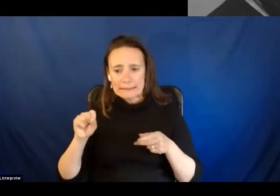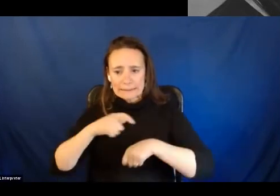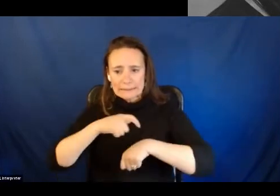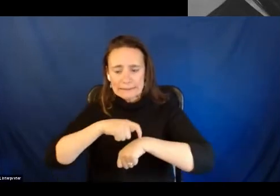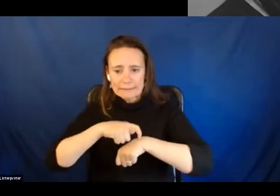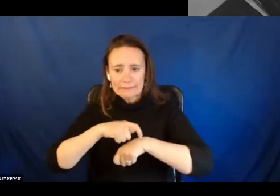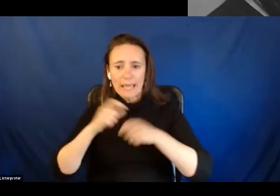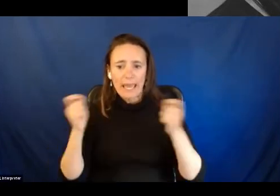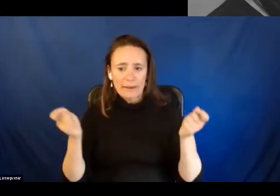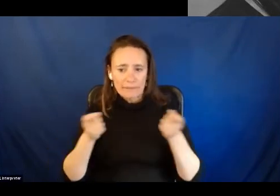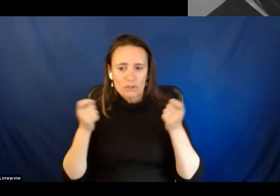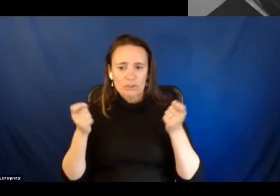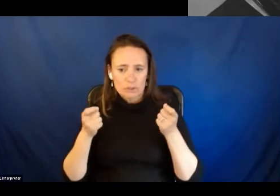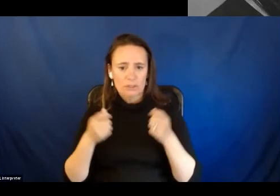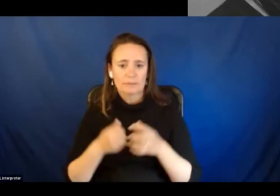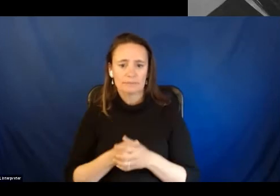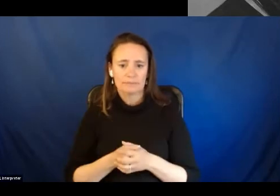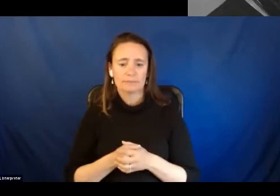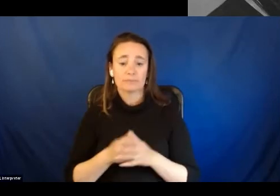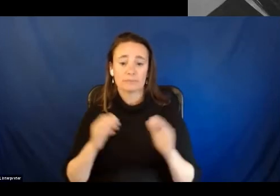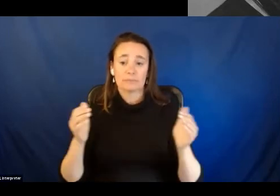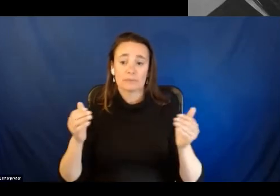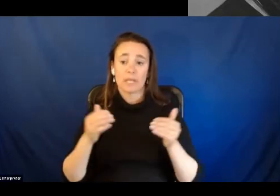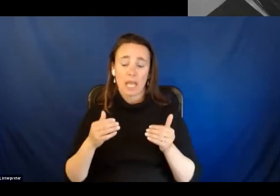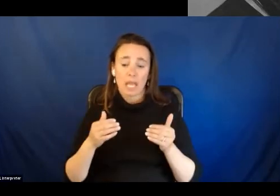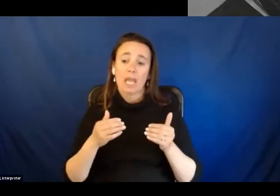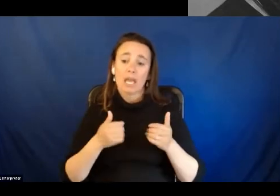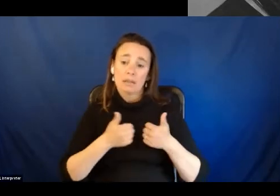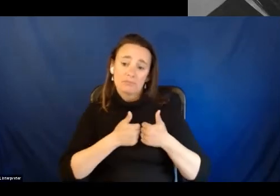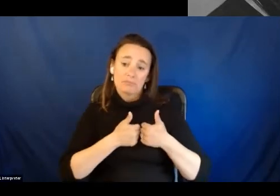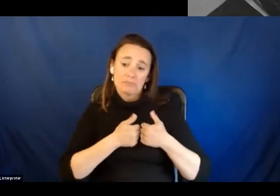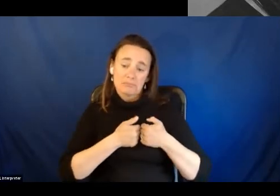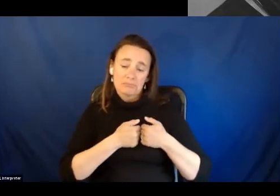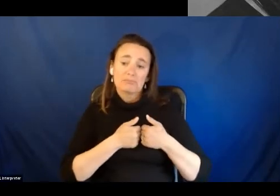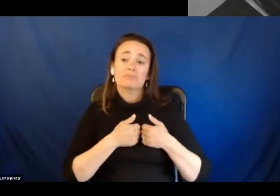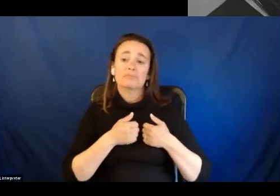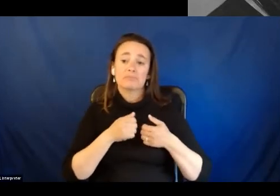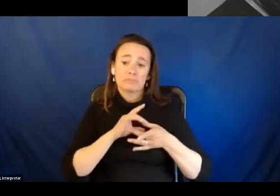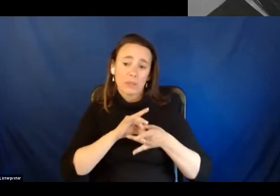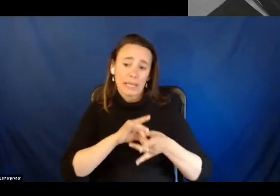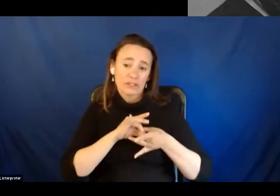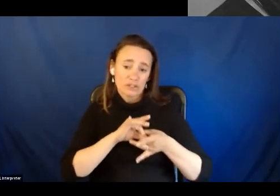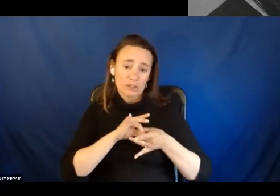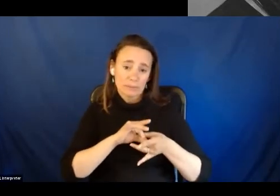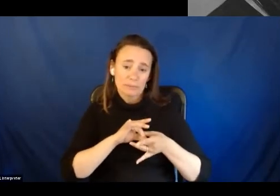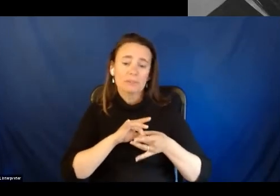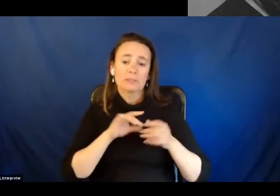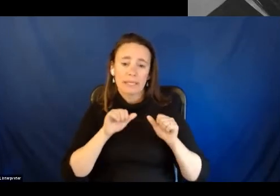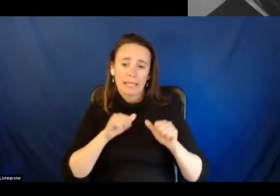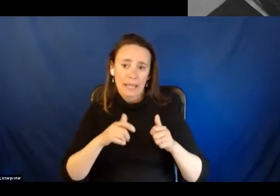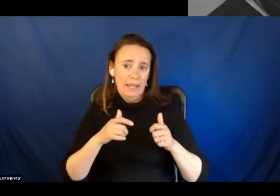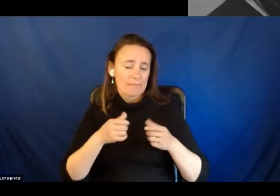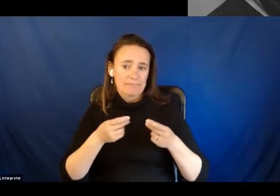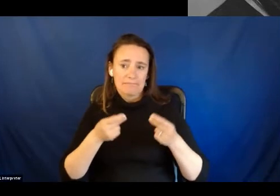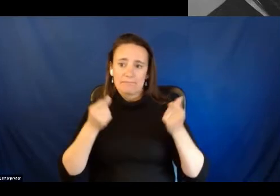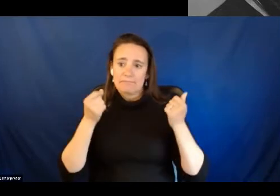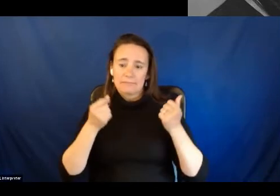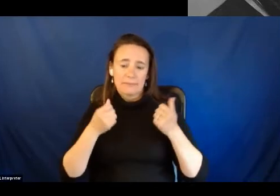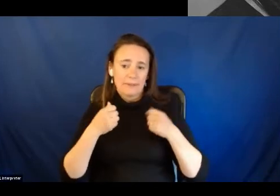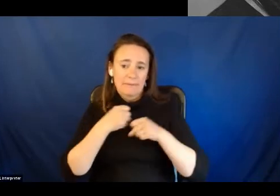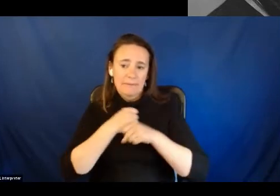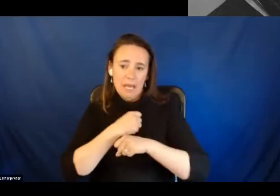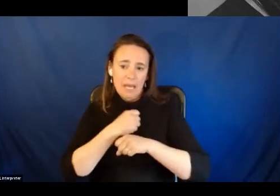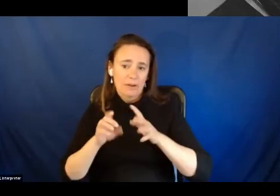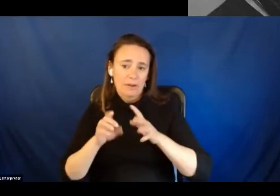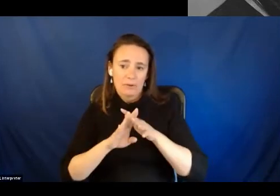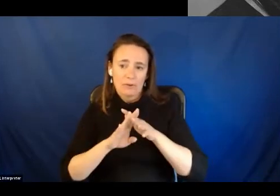Interpersonal relationships can also be triggering because they can inadvertently activate the fight or flight response when there are different power